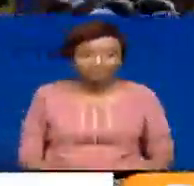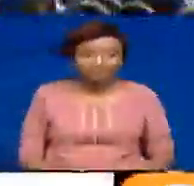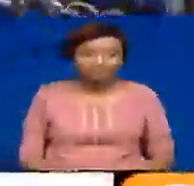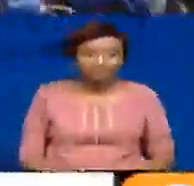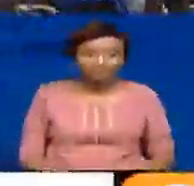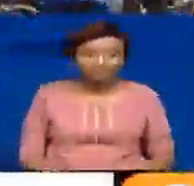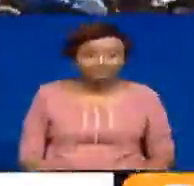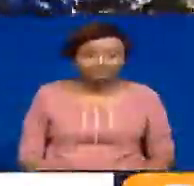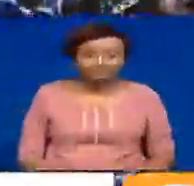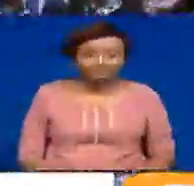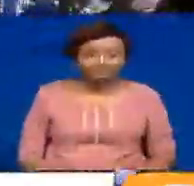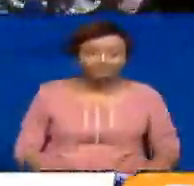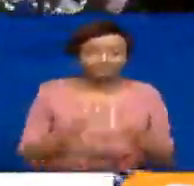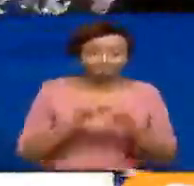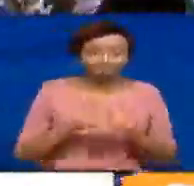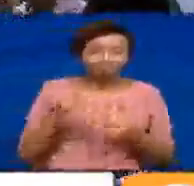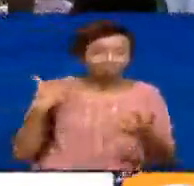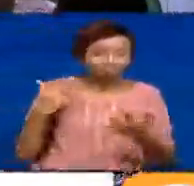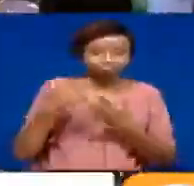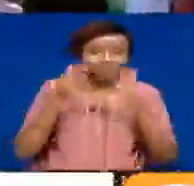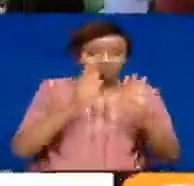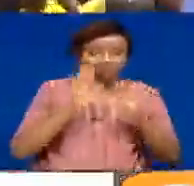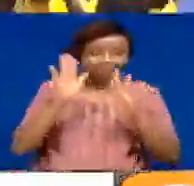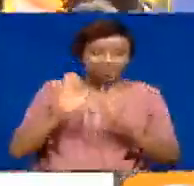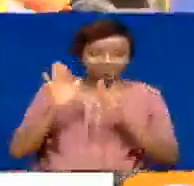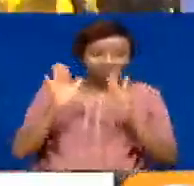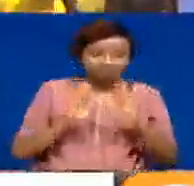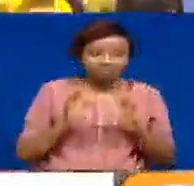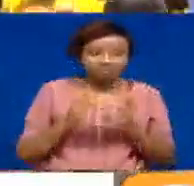After months of high-octane campaigns and countless public rallies across the country,